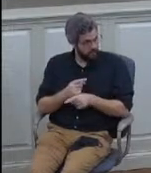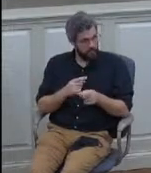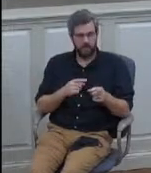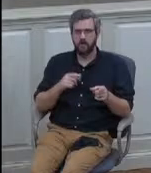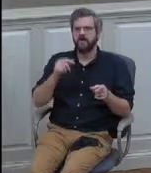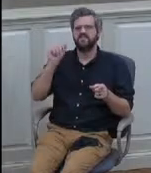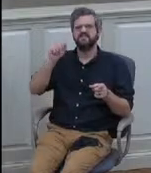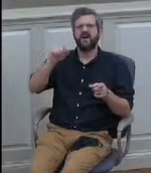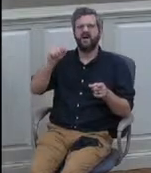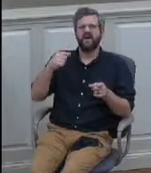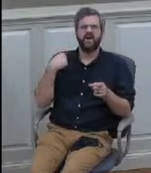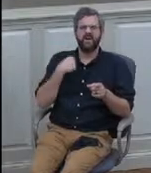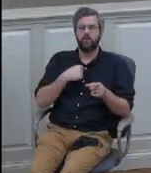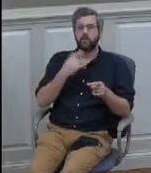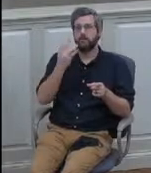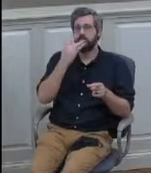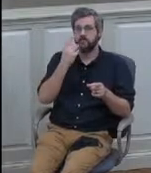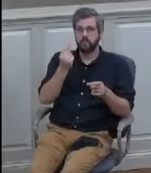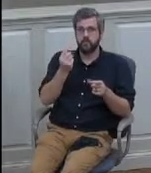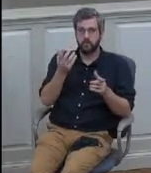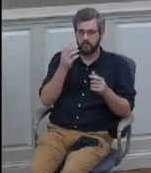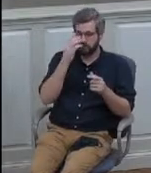yeah, what we'd like to do is